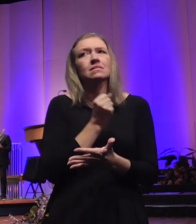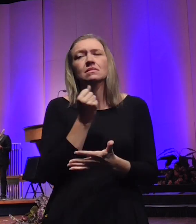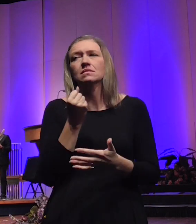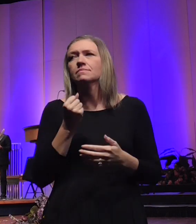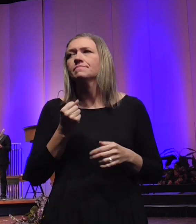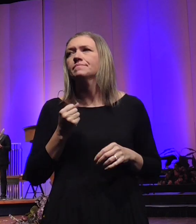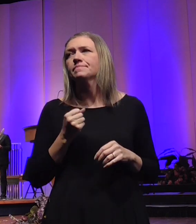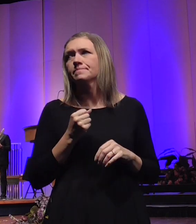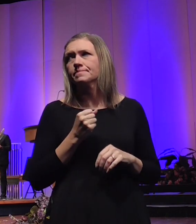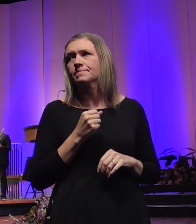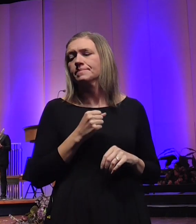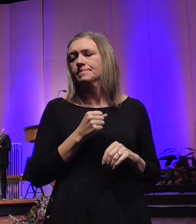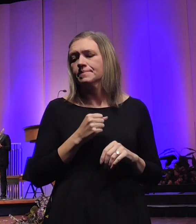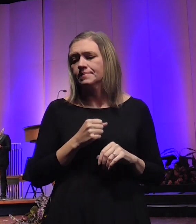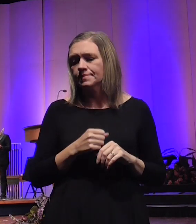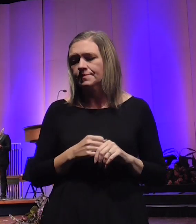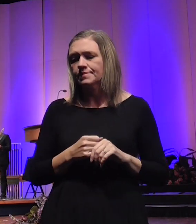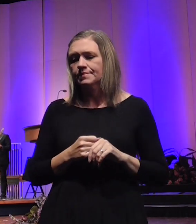anymore.